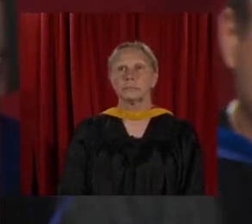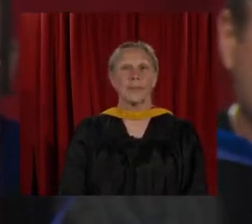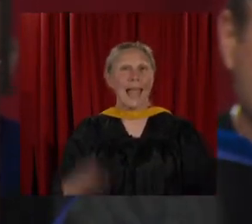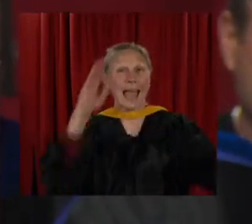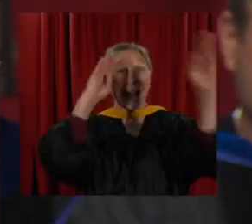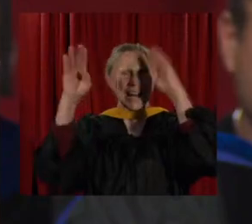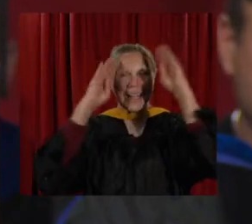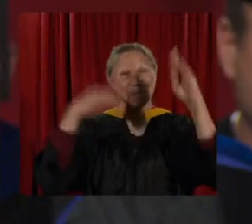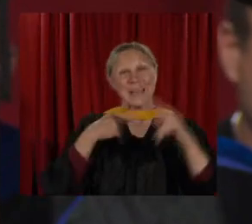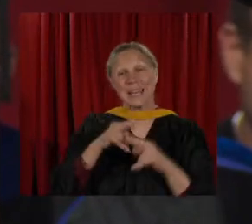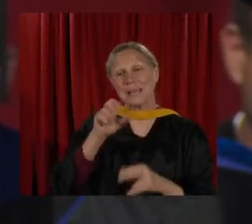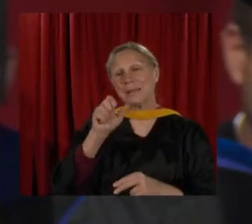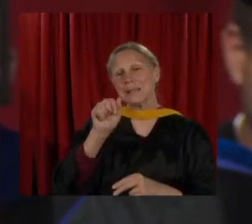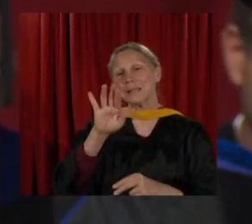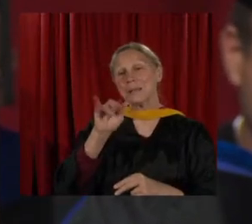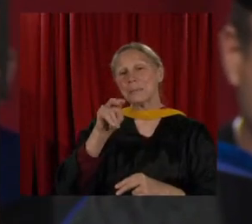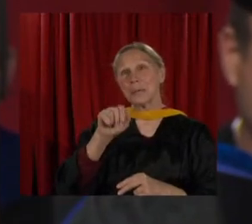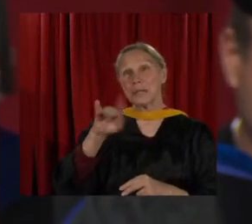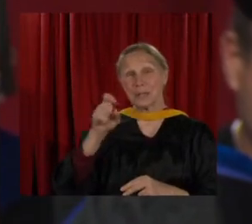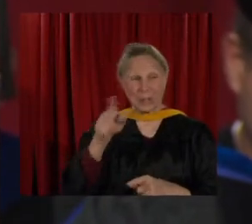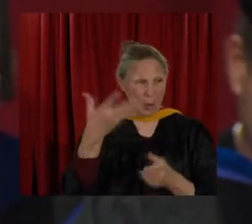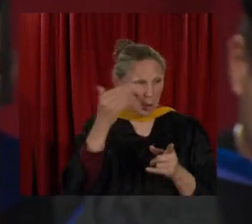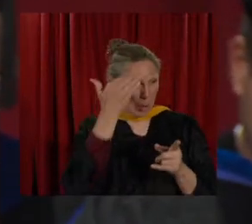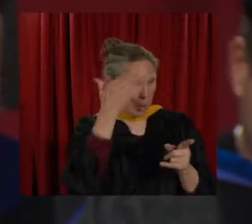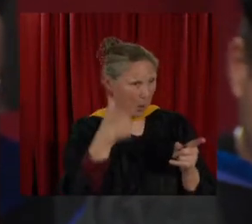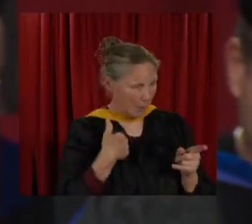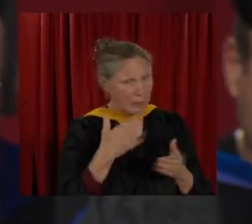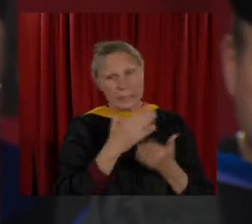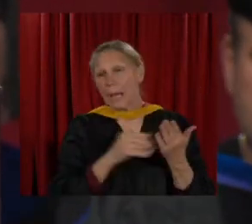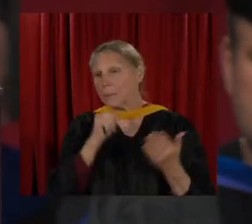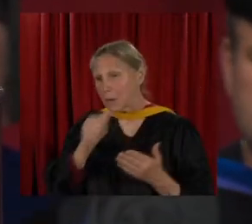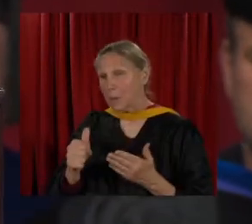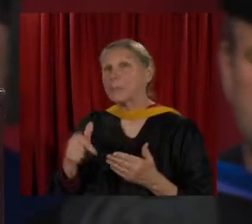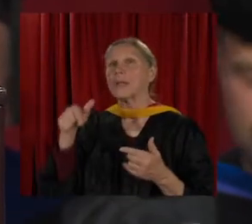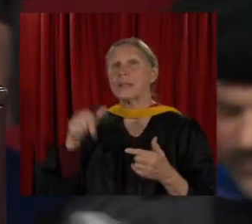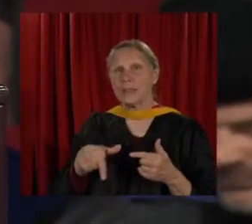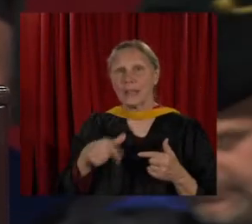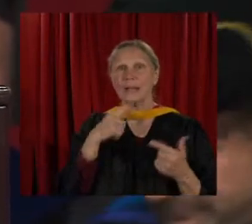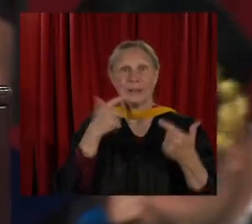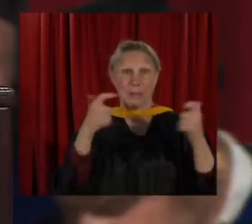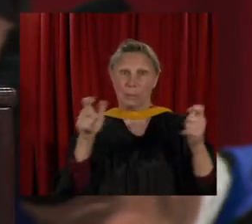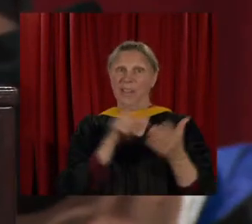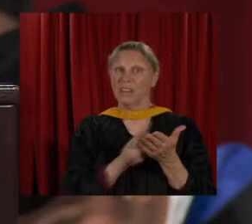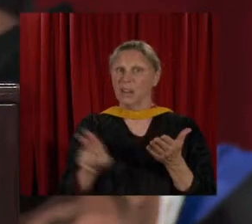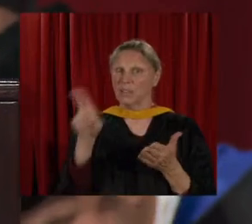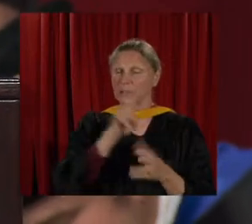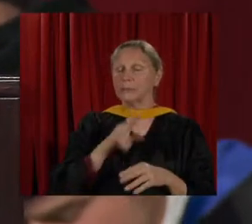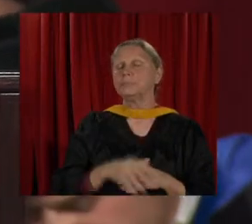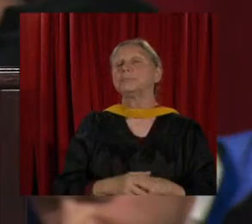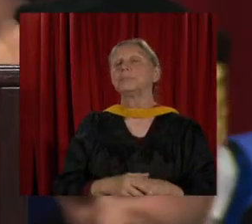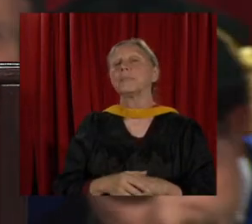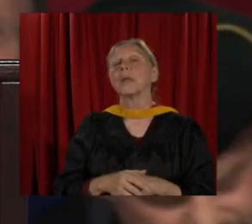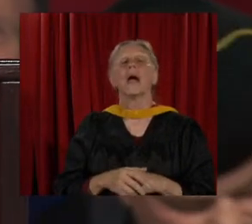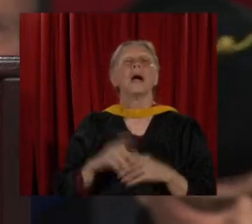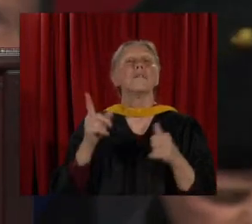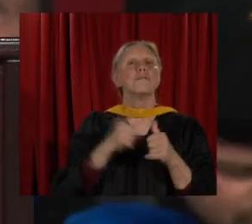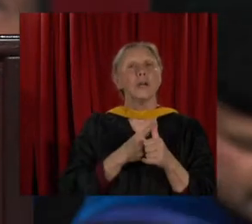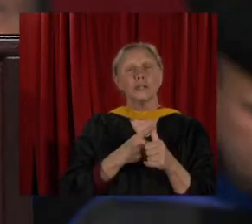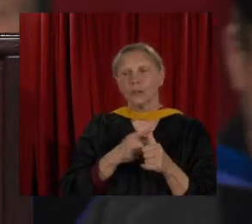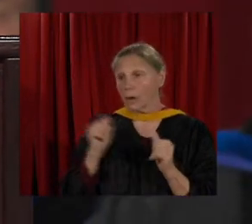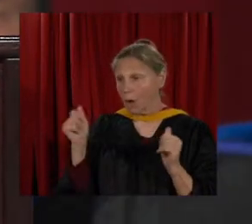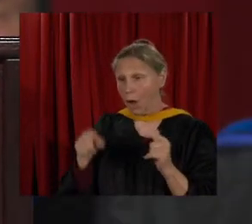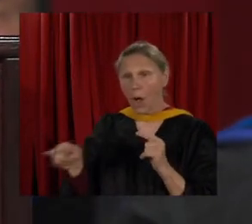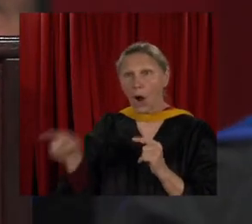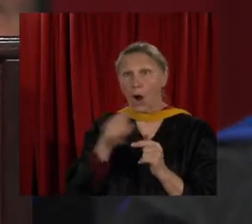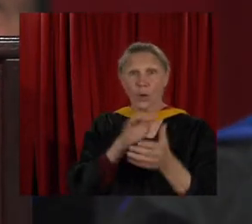Hi, my name is Sabrina Jones. Some of you may know me and some of you may not. This is a pretty big university. First off,